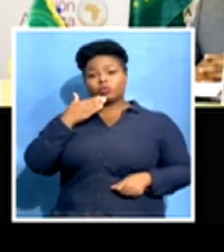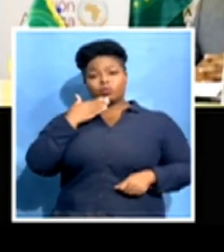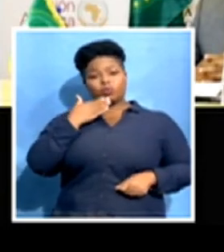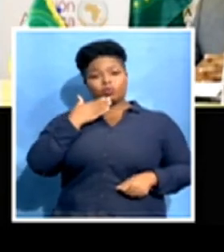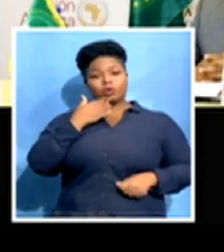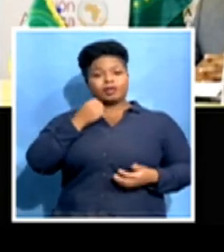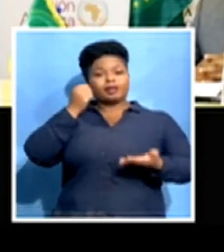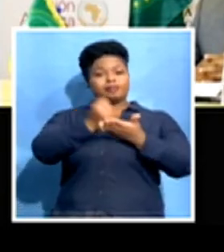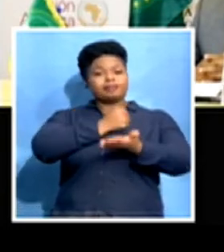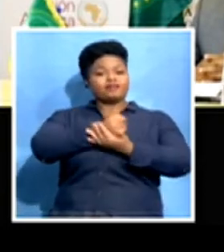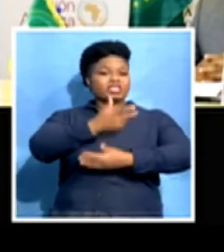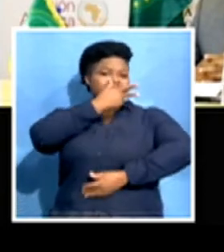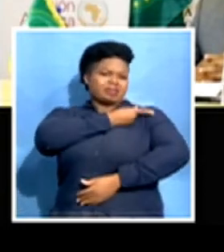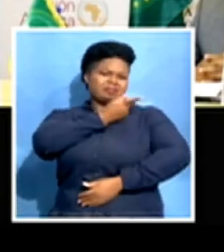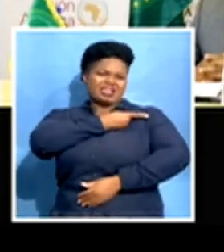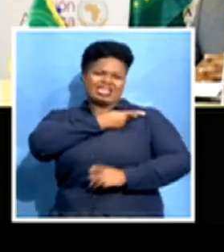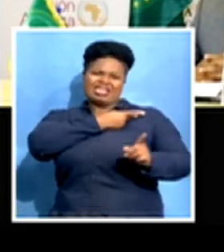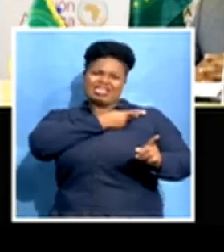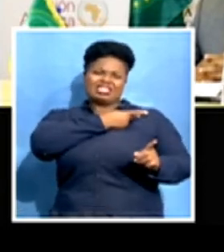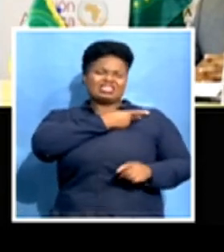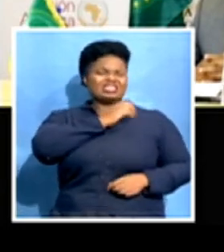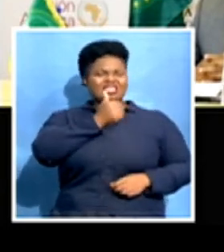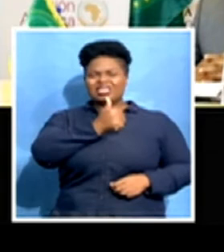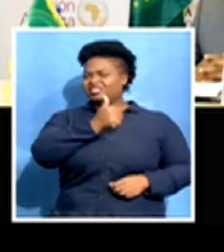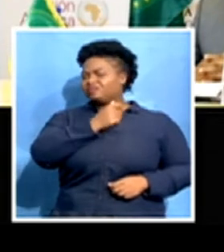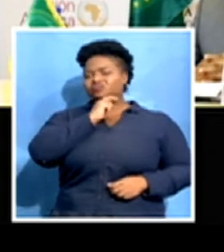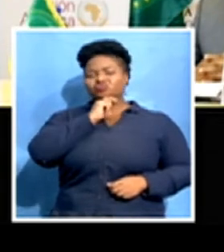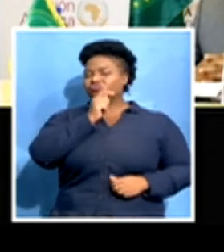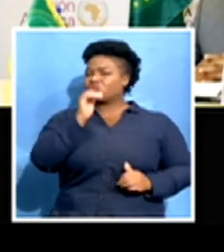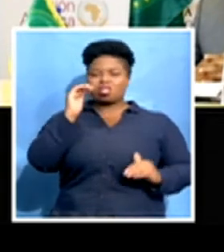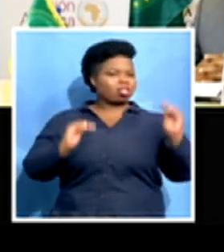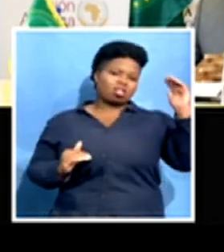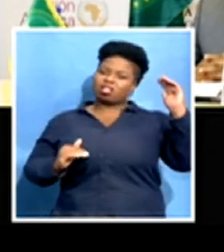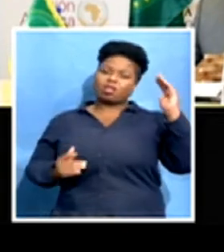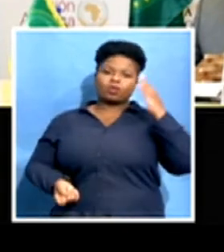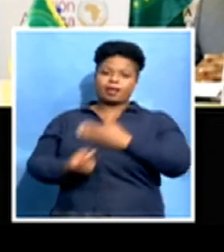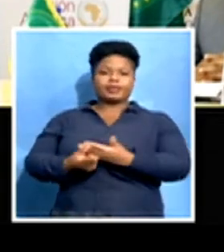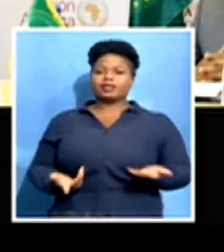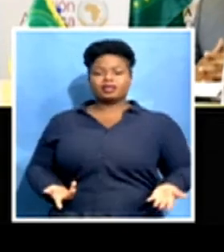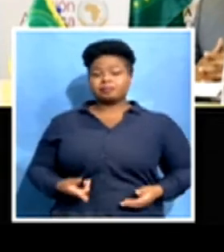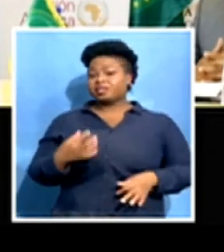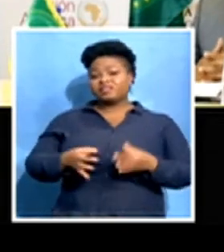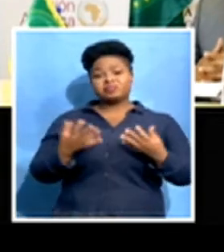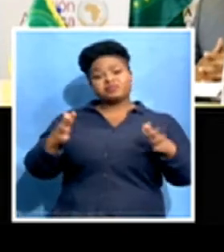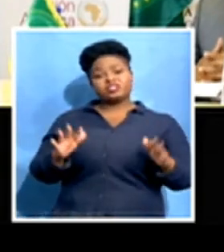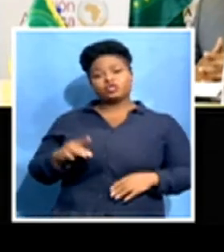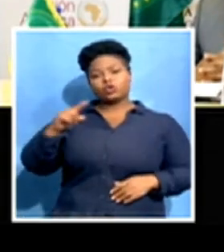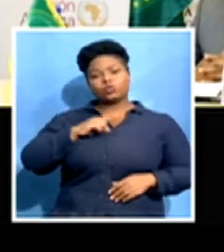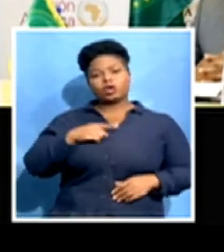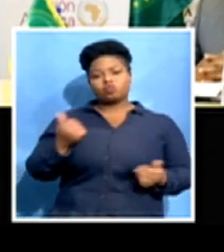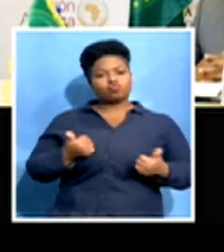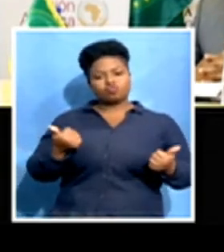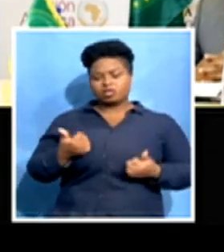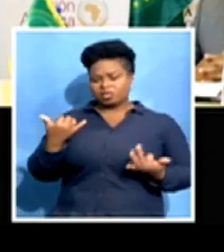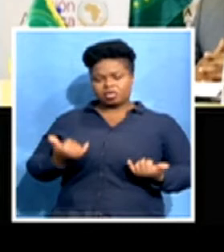create huge inequities and will further exacerbate them, because we already are in a situation where we don't have vaccines,